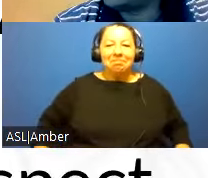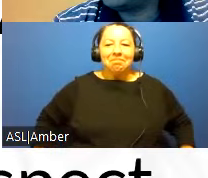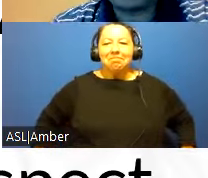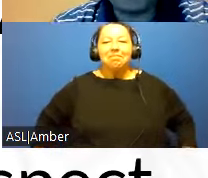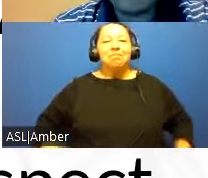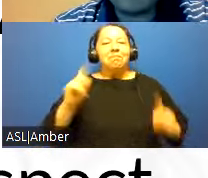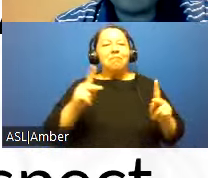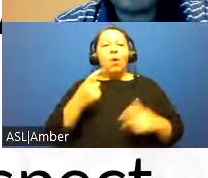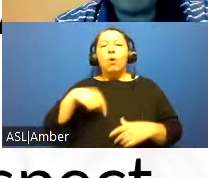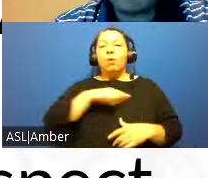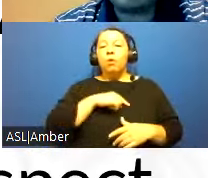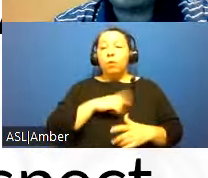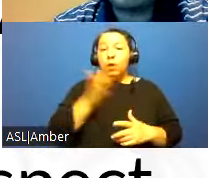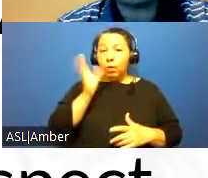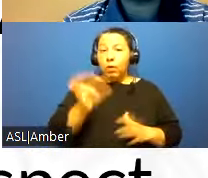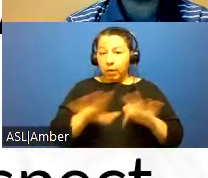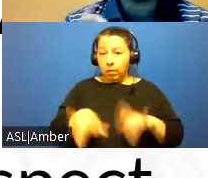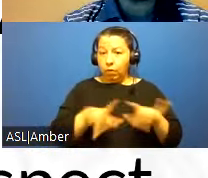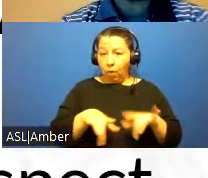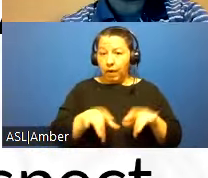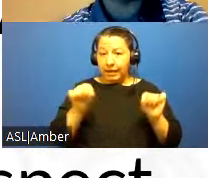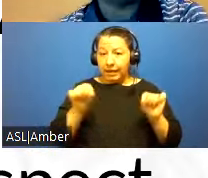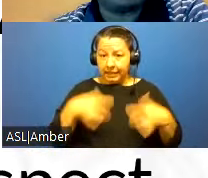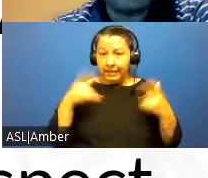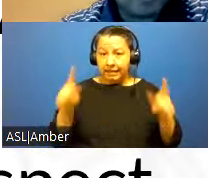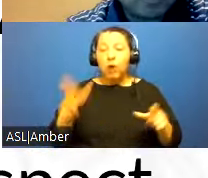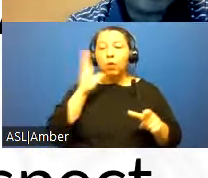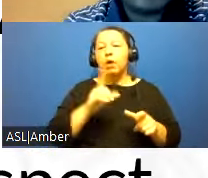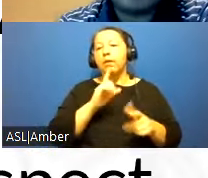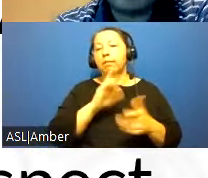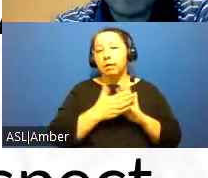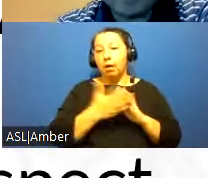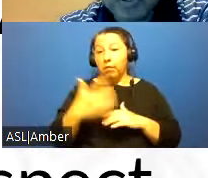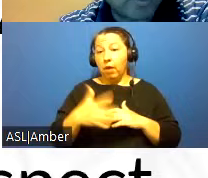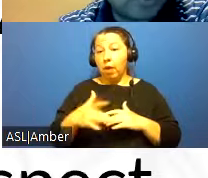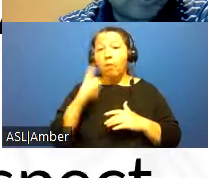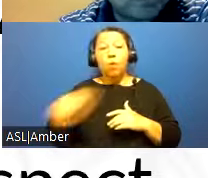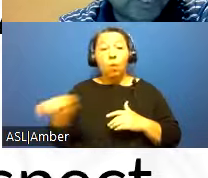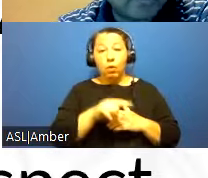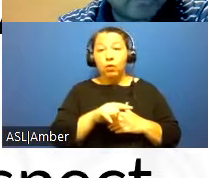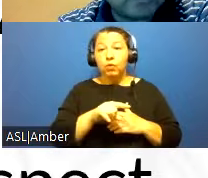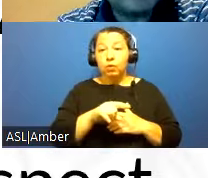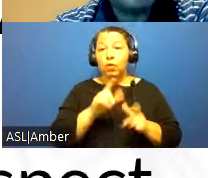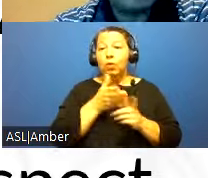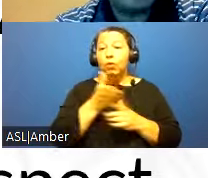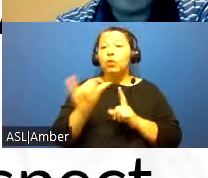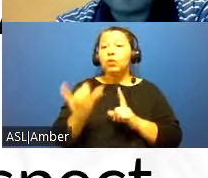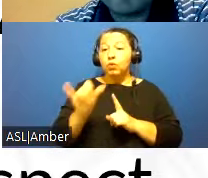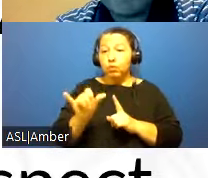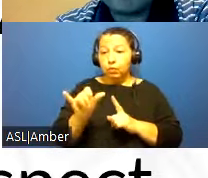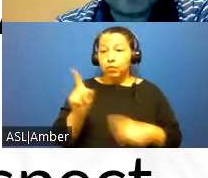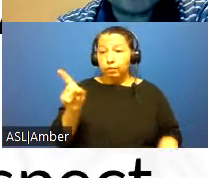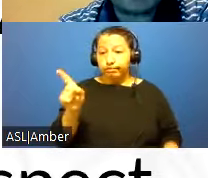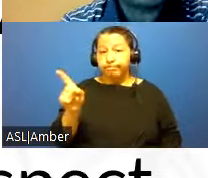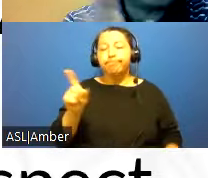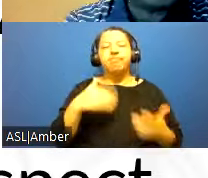We are recording this event and we will make it available on our YouTube channel in the next